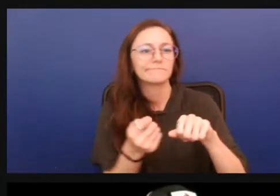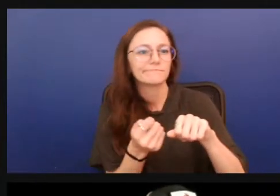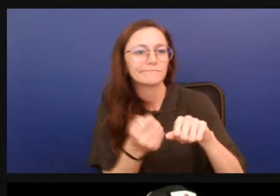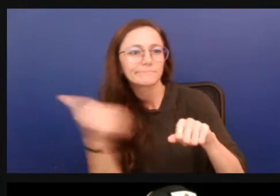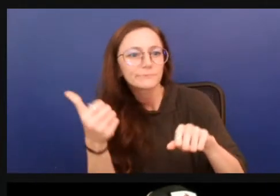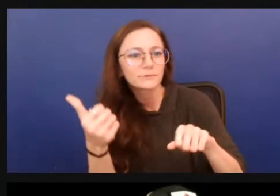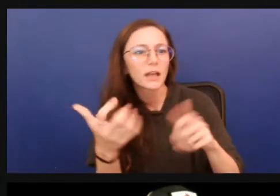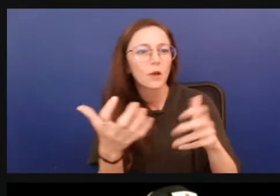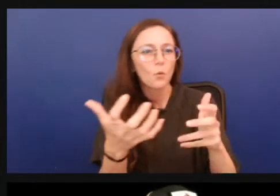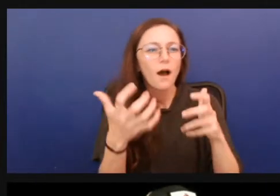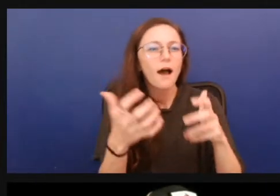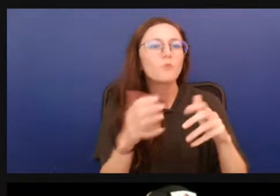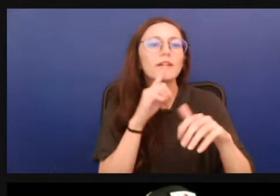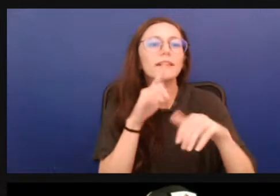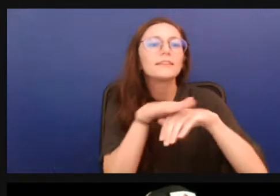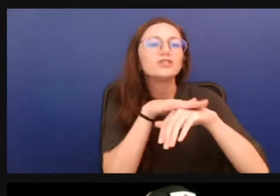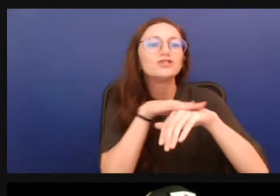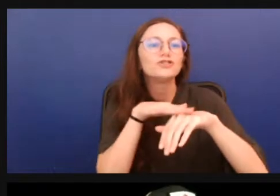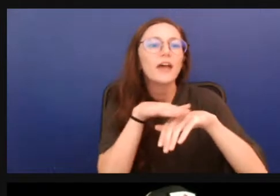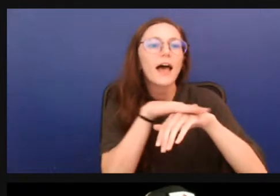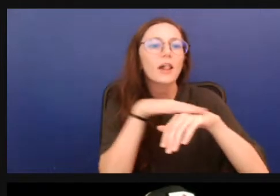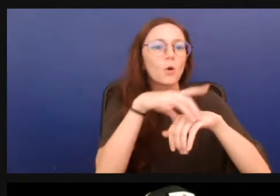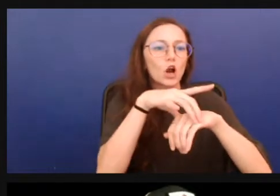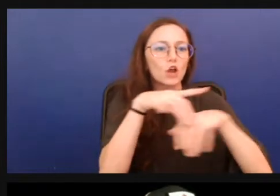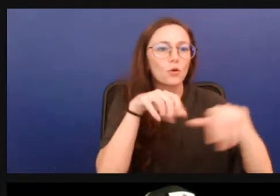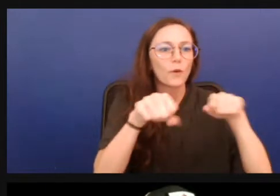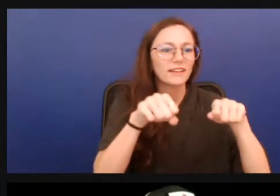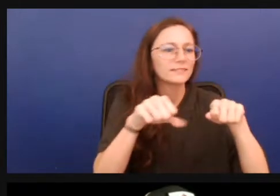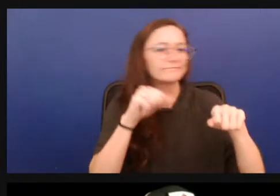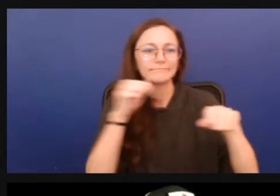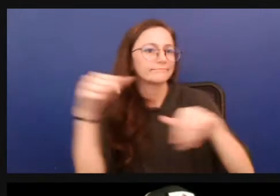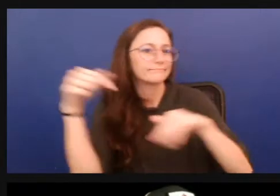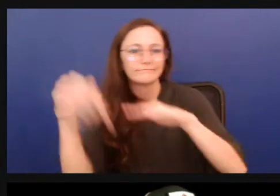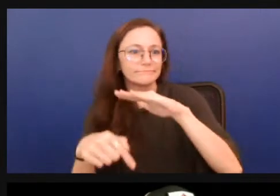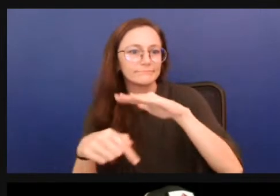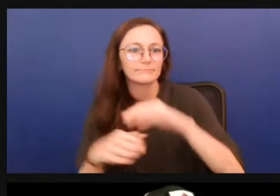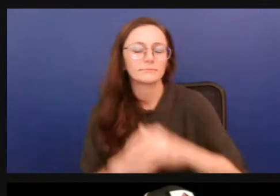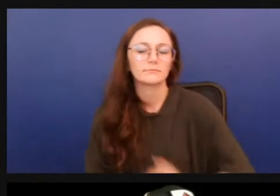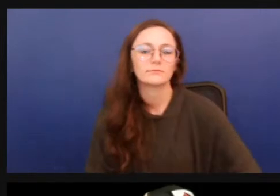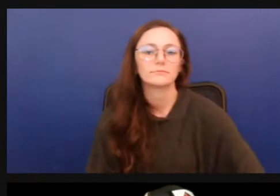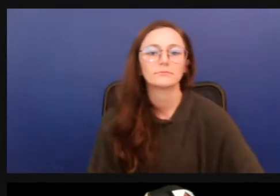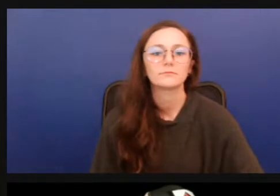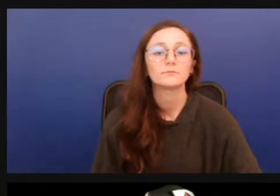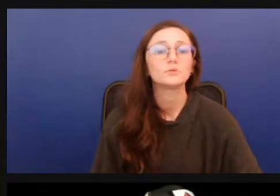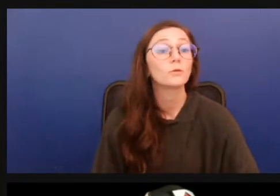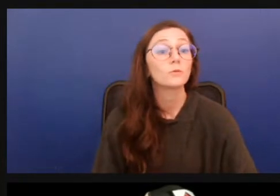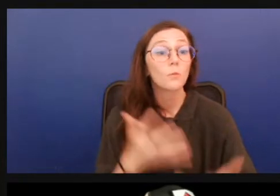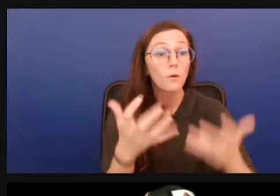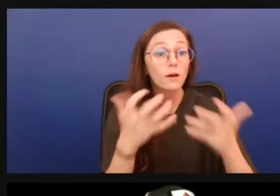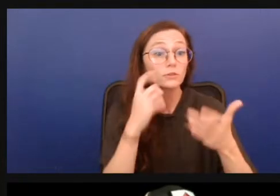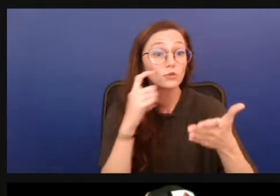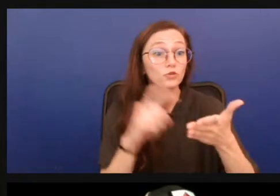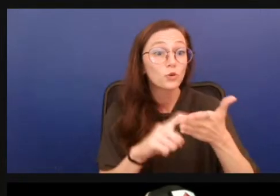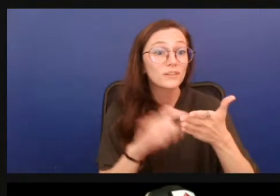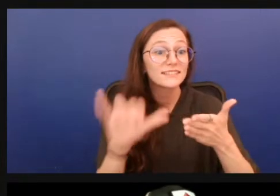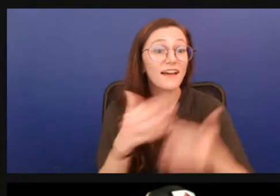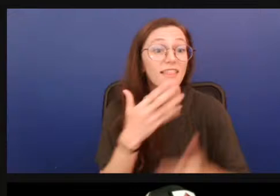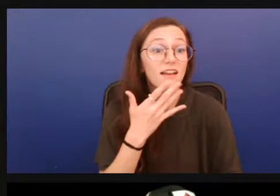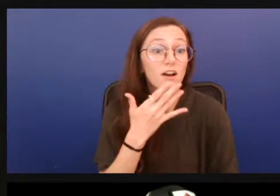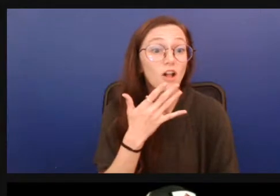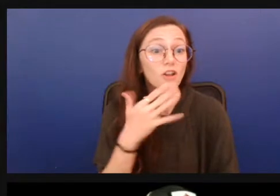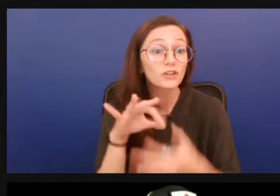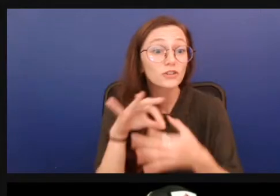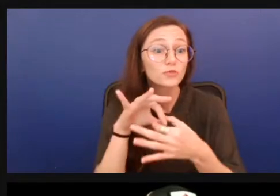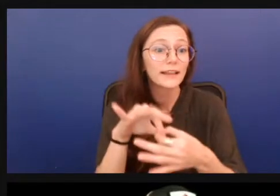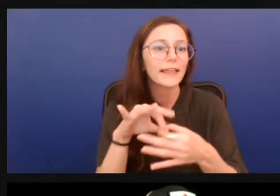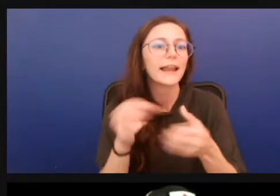all through here. So one thing to note before I get too far in here is that this is colored by depth. And these